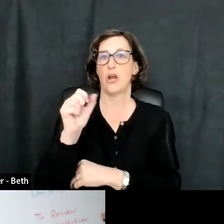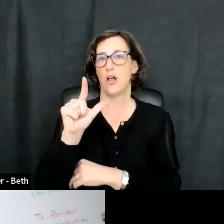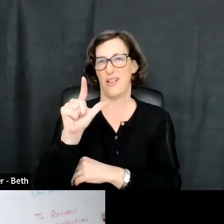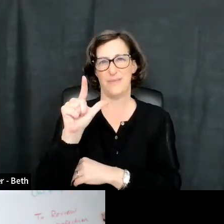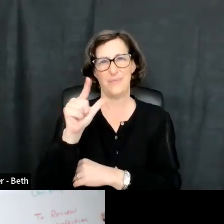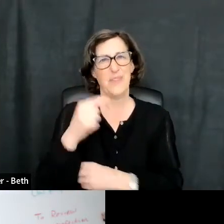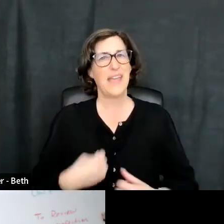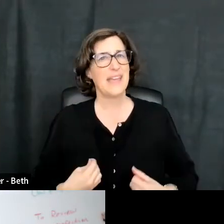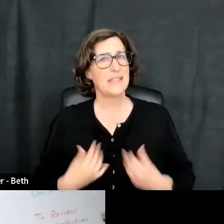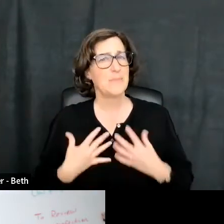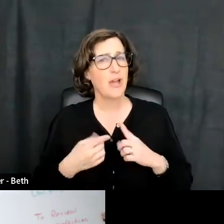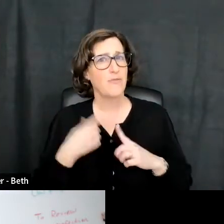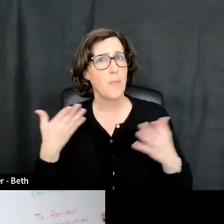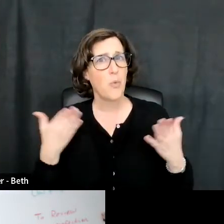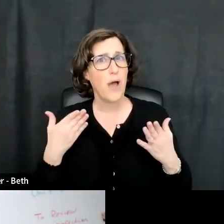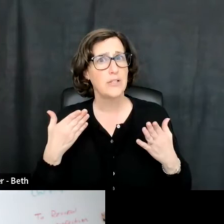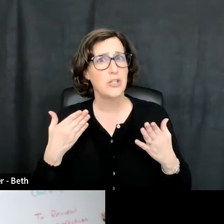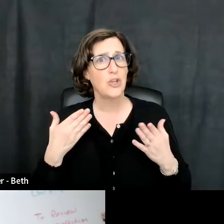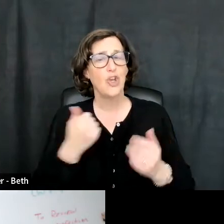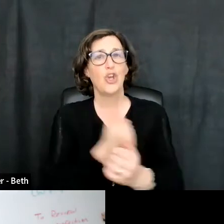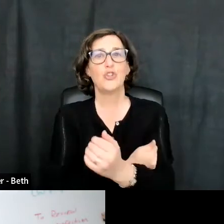by drug policy nerds,